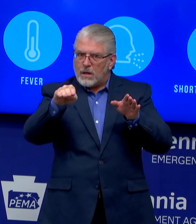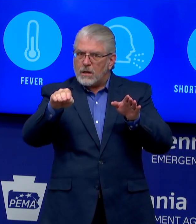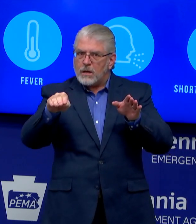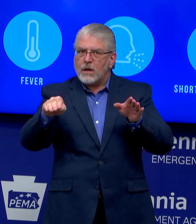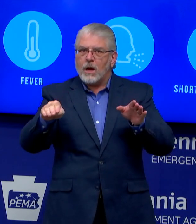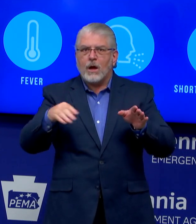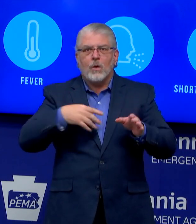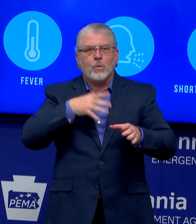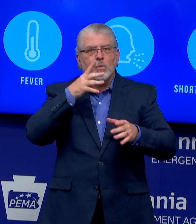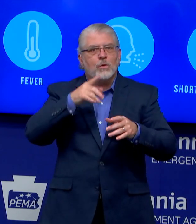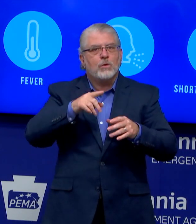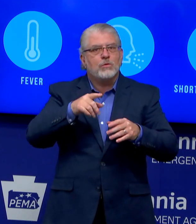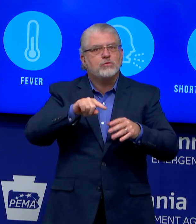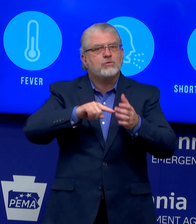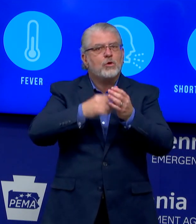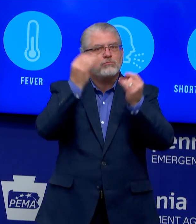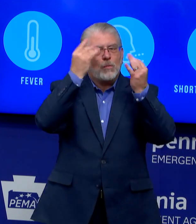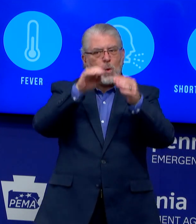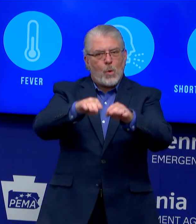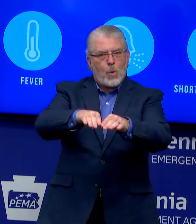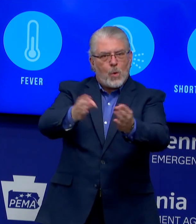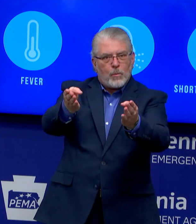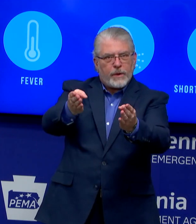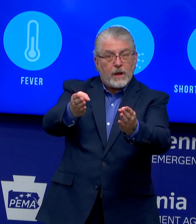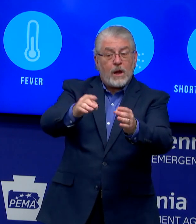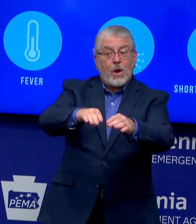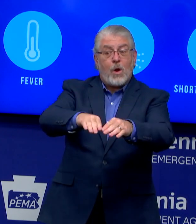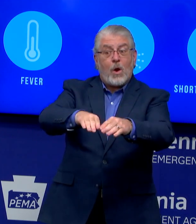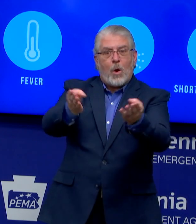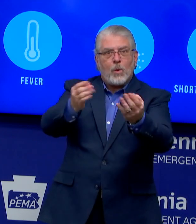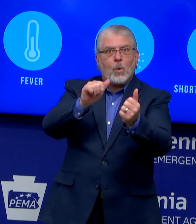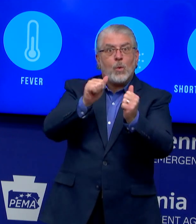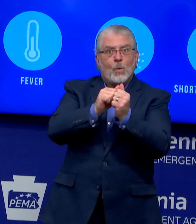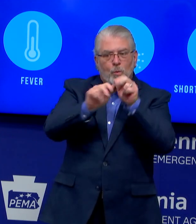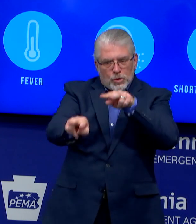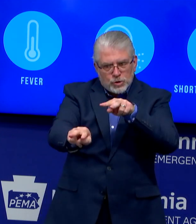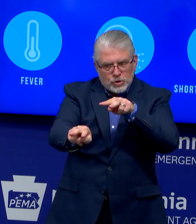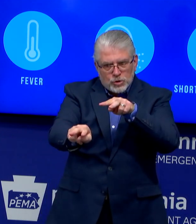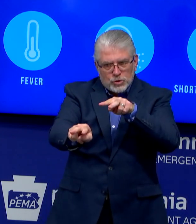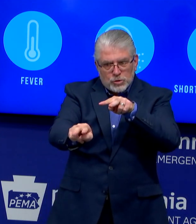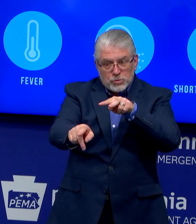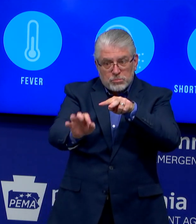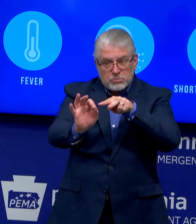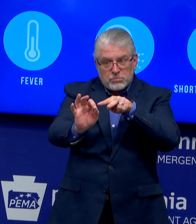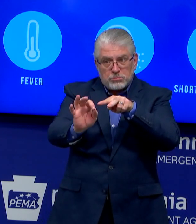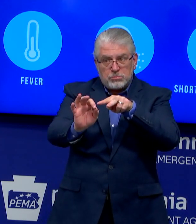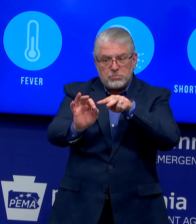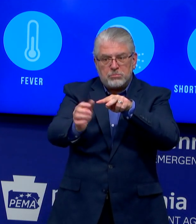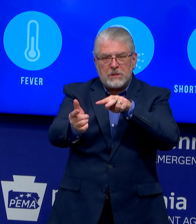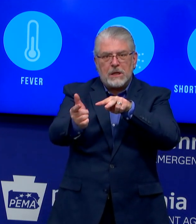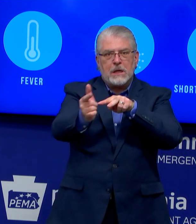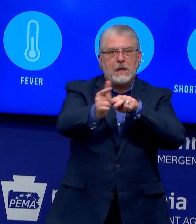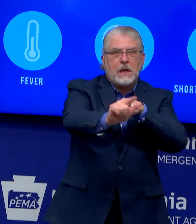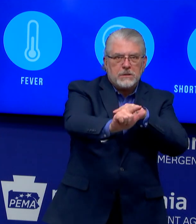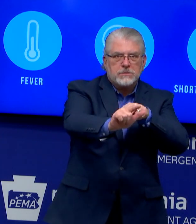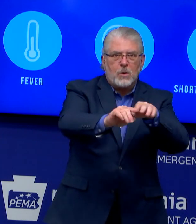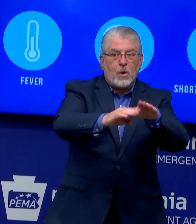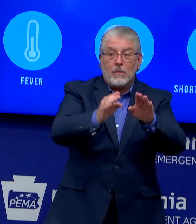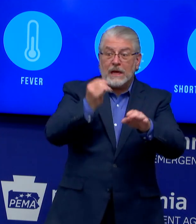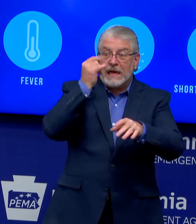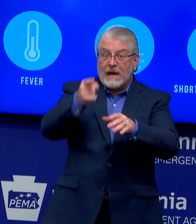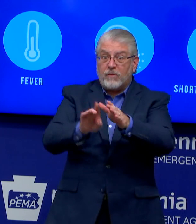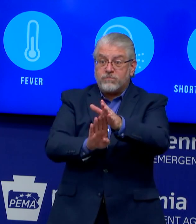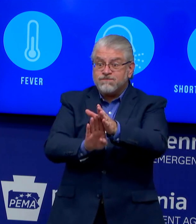type of outbreak. And so that's the idea under the governor's leadership, of course, and his decisions about how